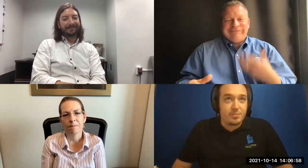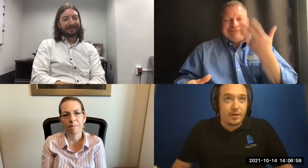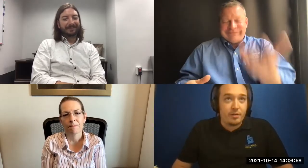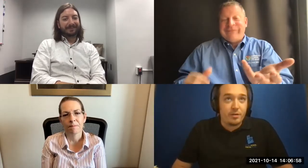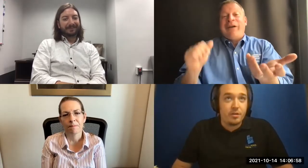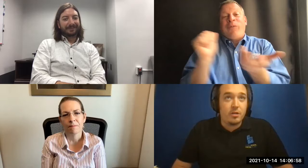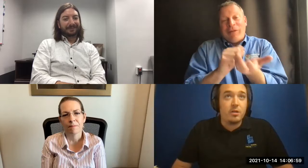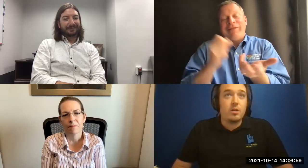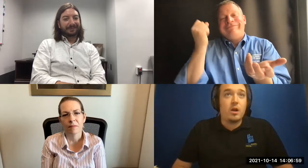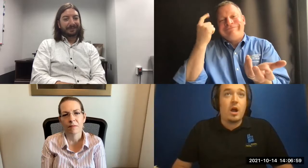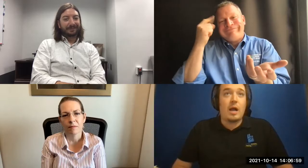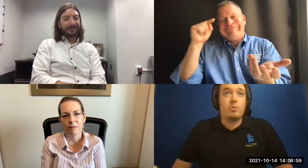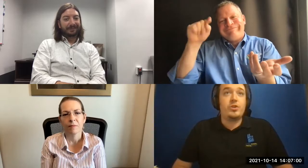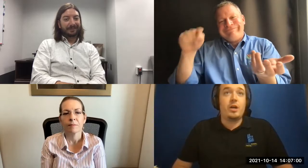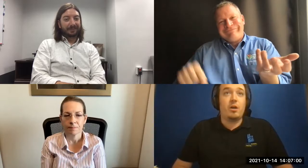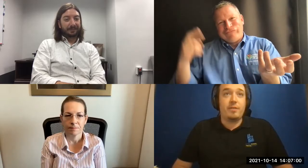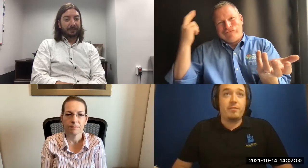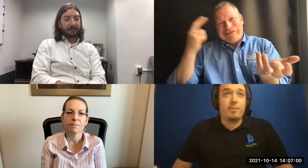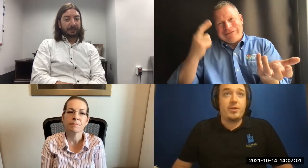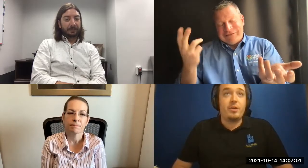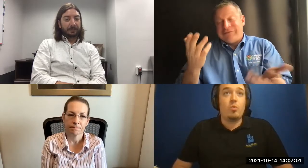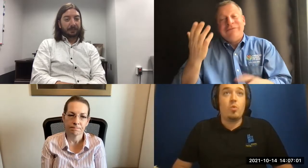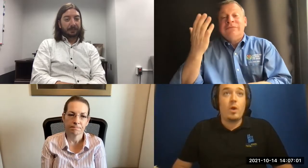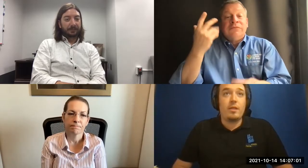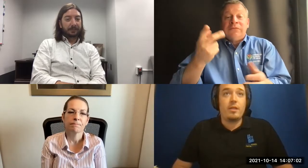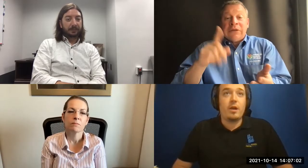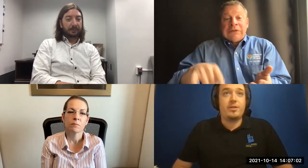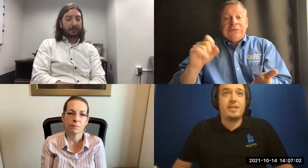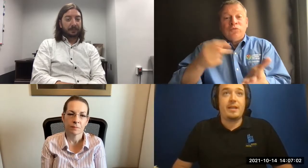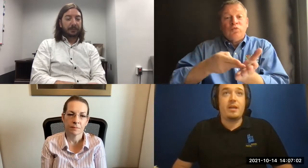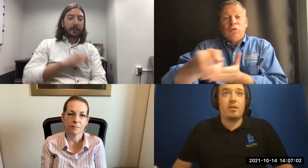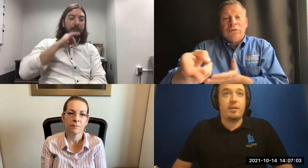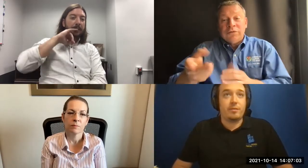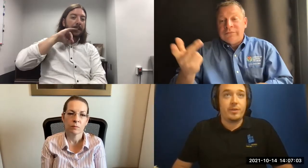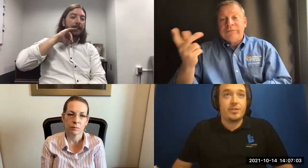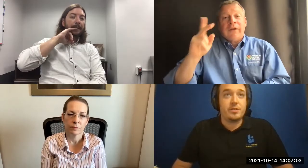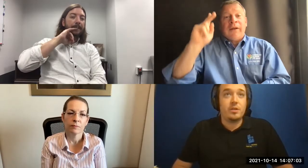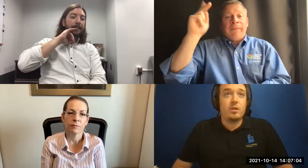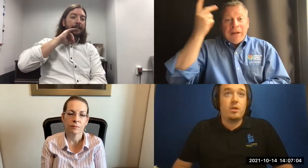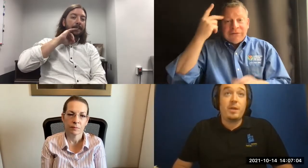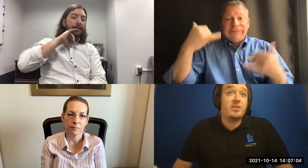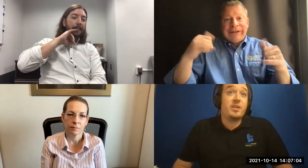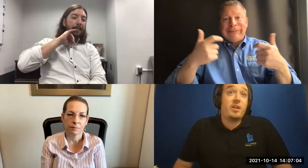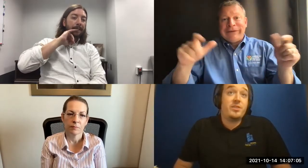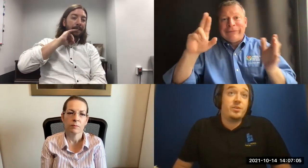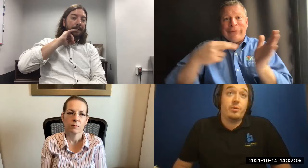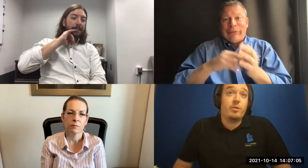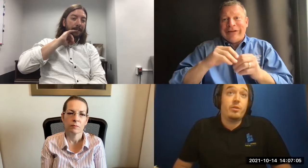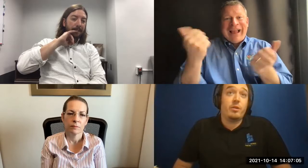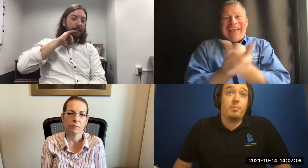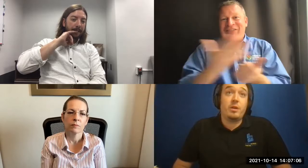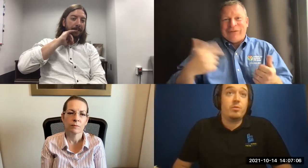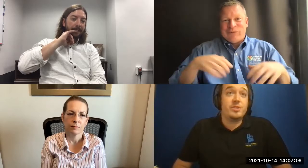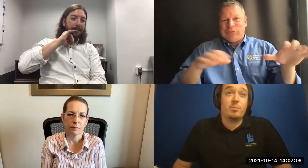very transparent. I will share all the information with understanding of different reasons. because it is the